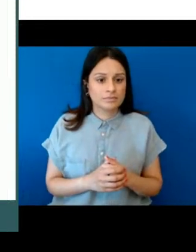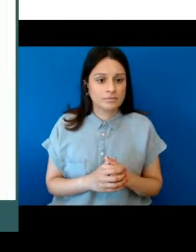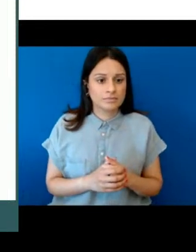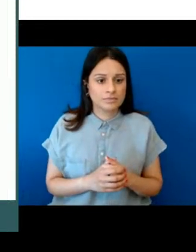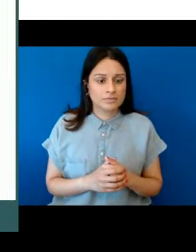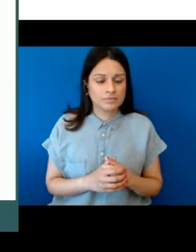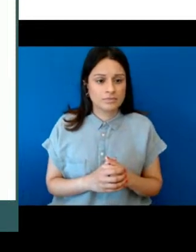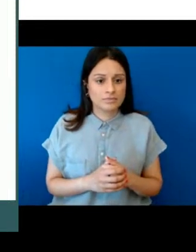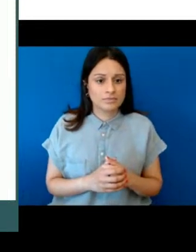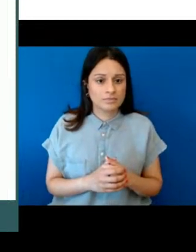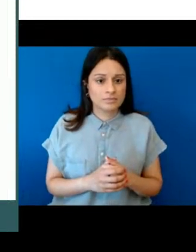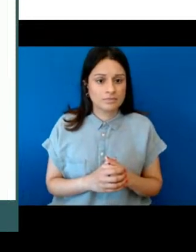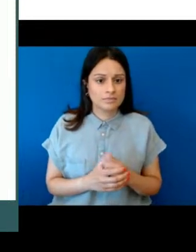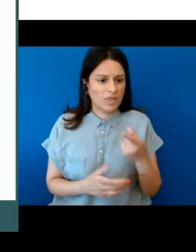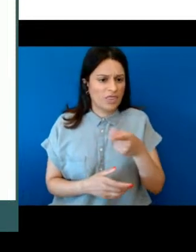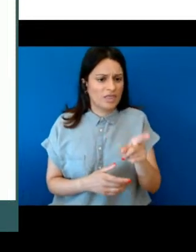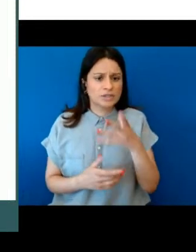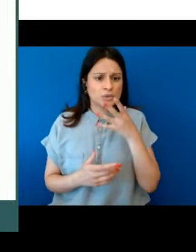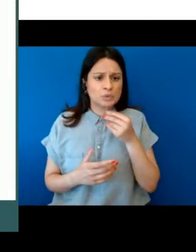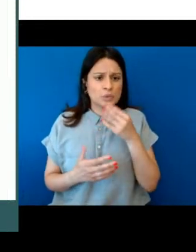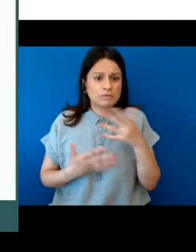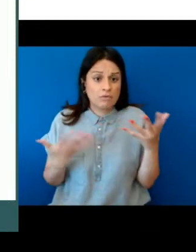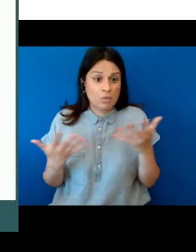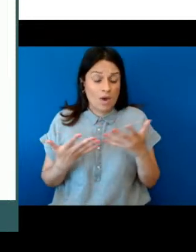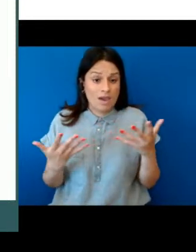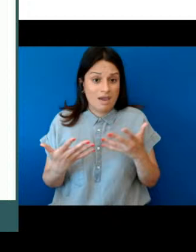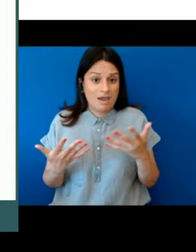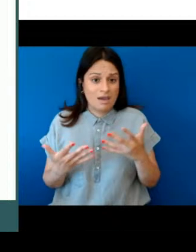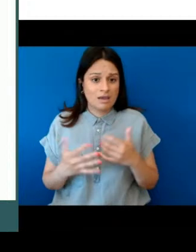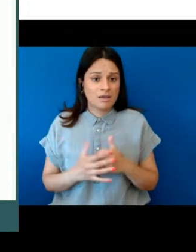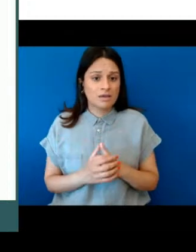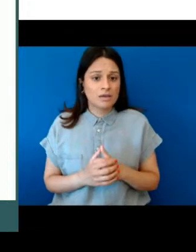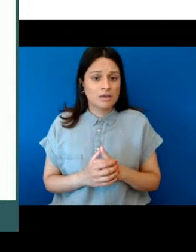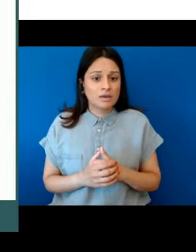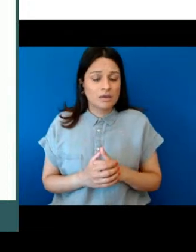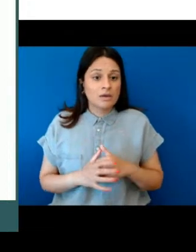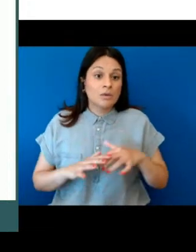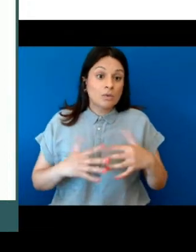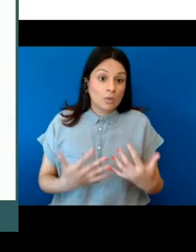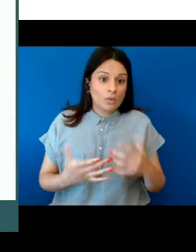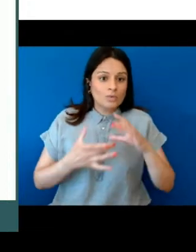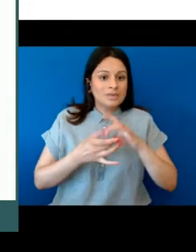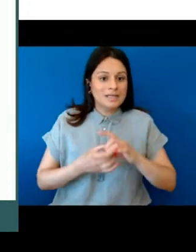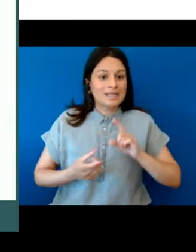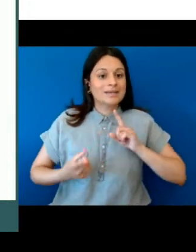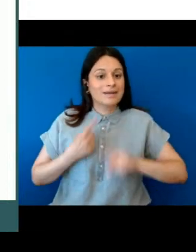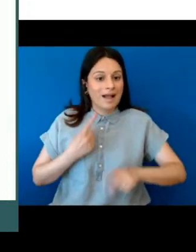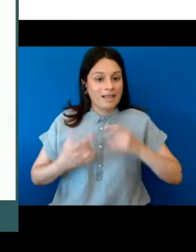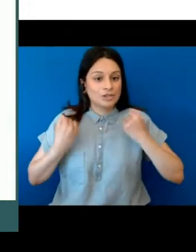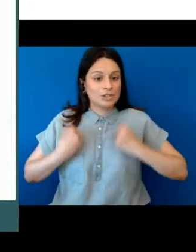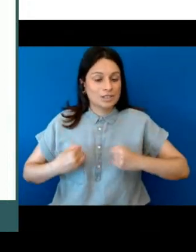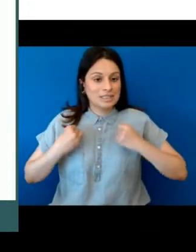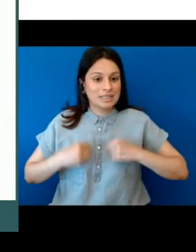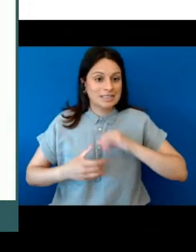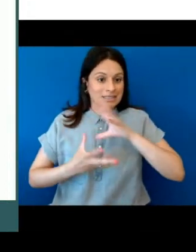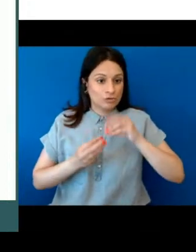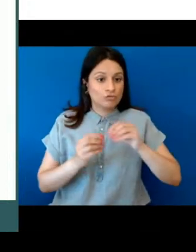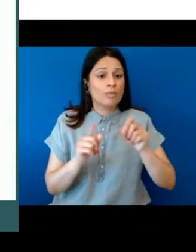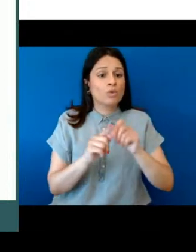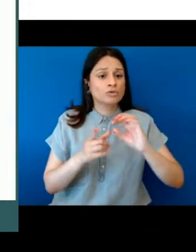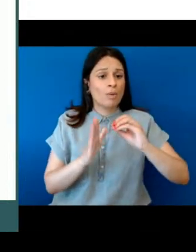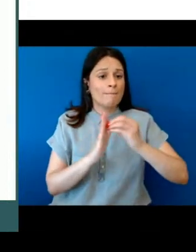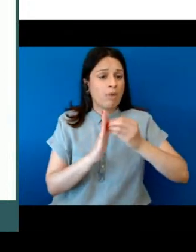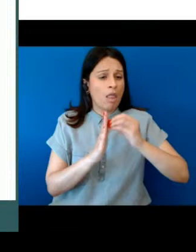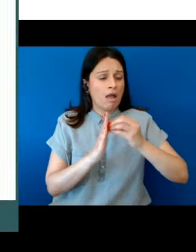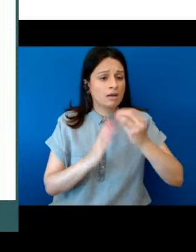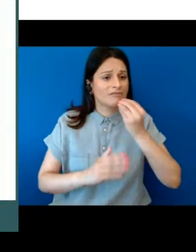be useful, there's a condition, oral allergy syndrome, also sometimes called pollen food syndrome, which affects people with